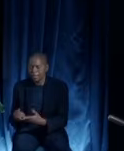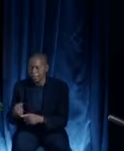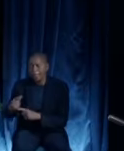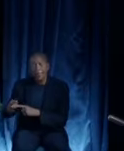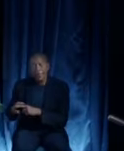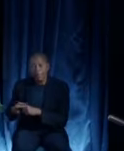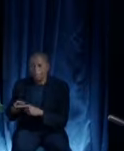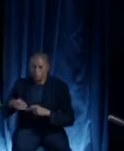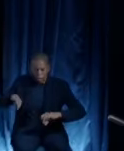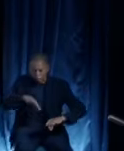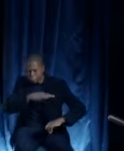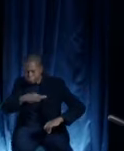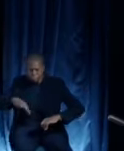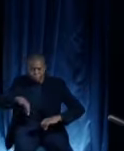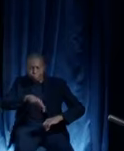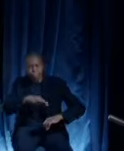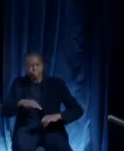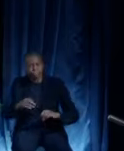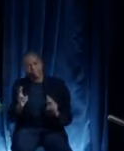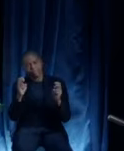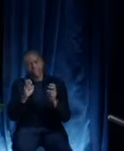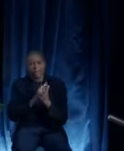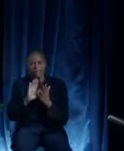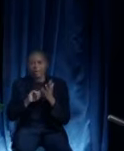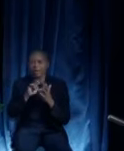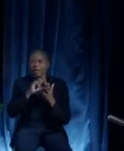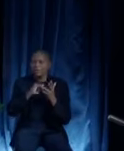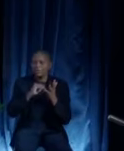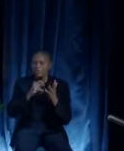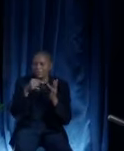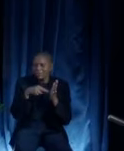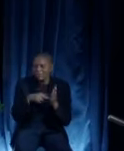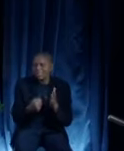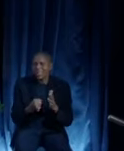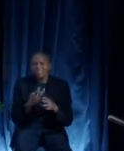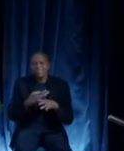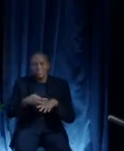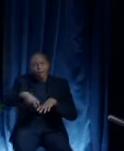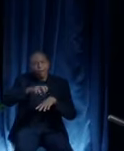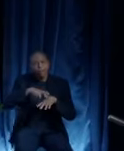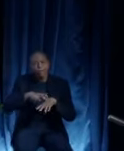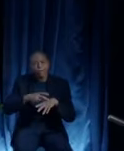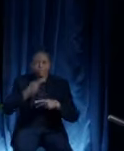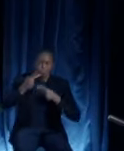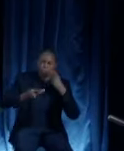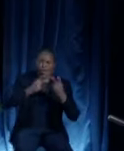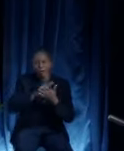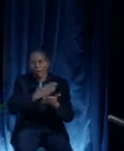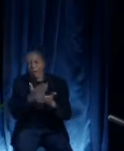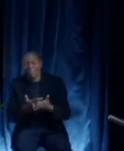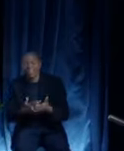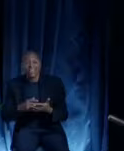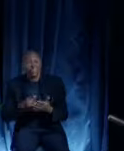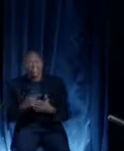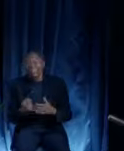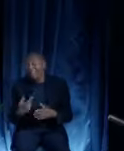viol players, the Hudsons. He has an Irish bard, at least at one point. There's a lynx, there's an armadillo. So